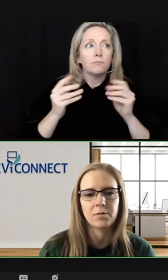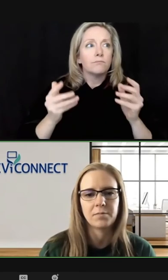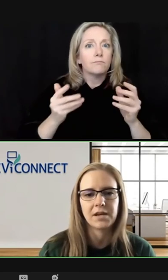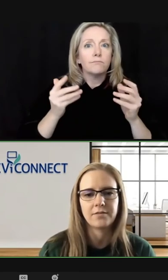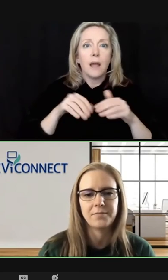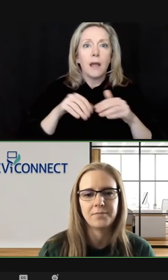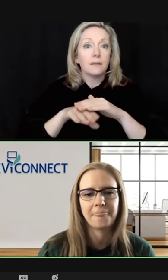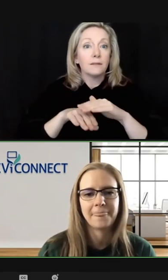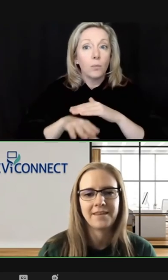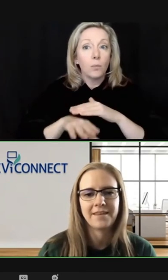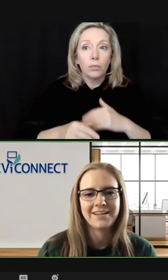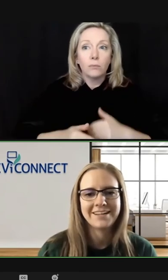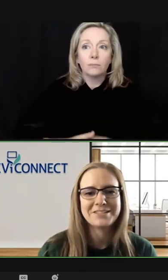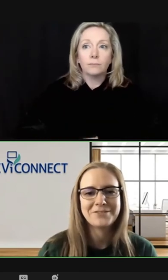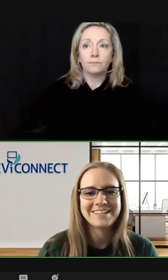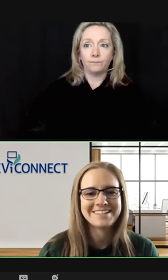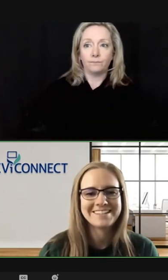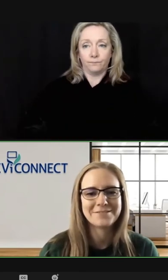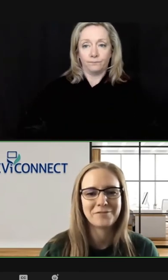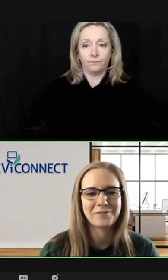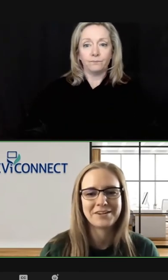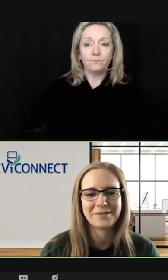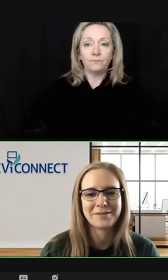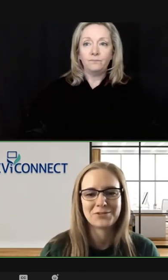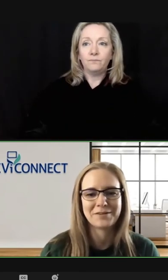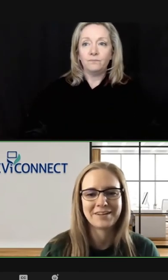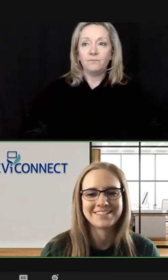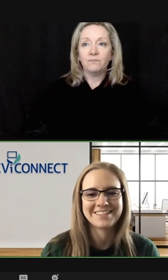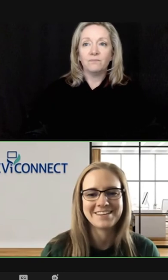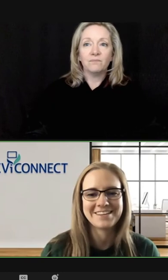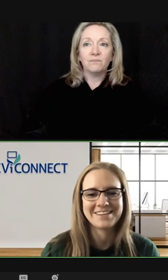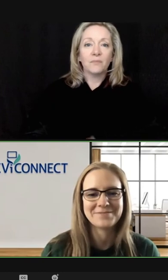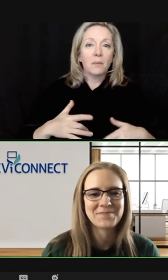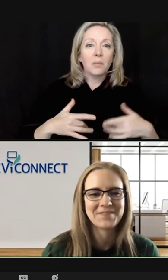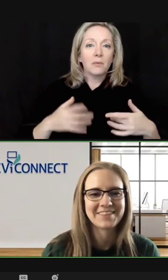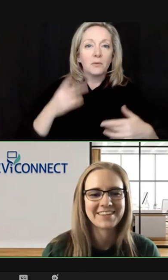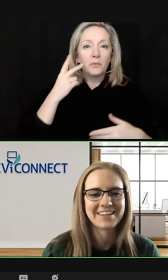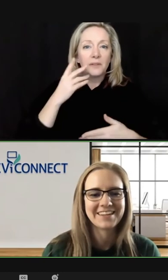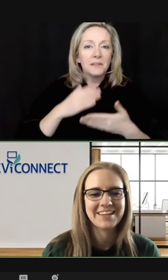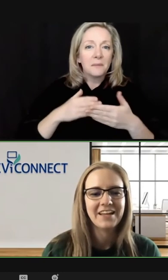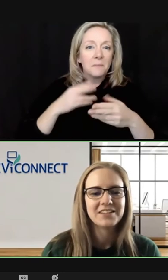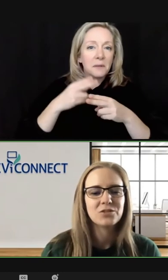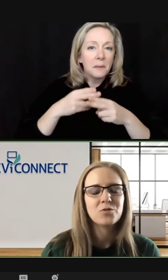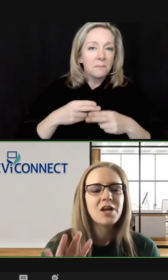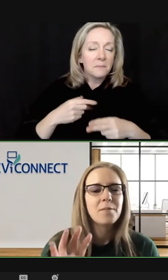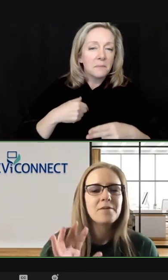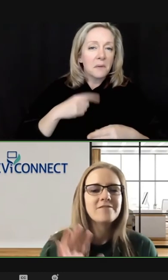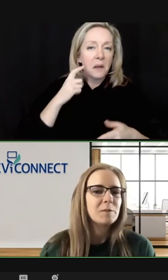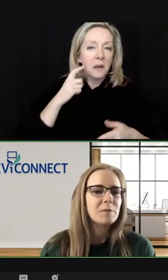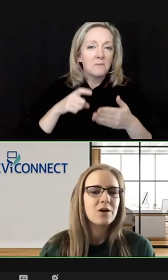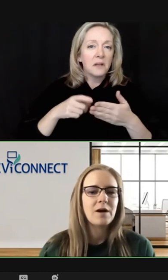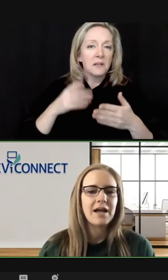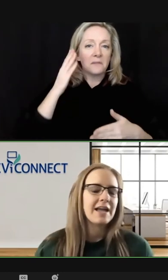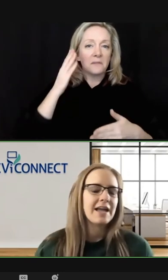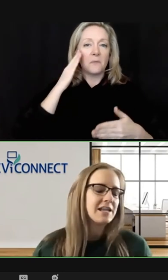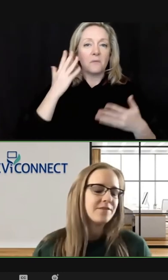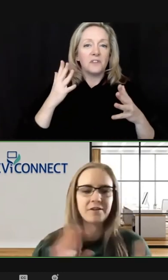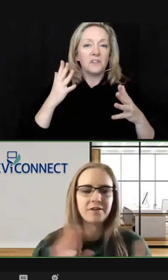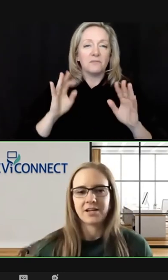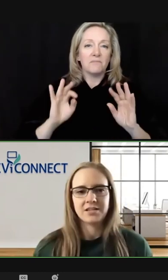it a little bit more meaningful. It's so exciting to see some familiar names joining us. Thank you. So before we